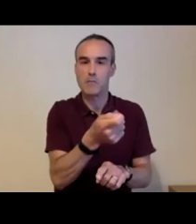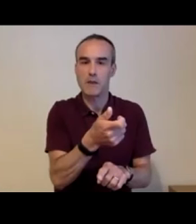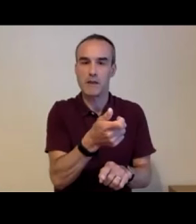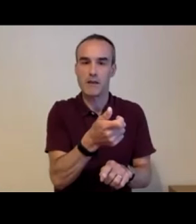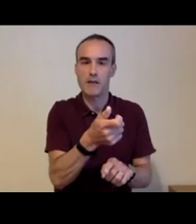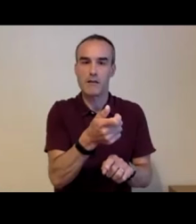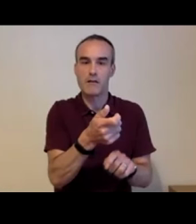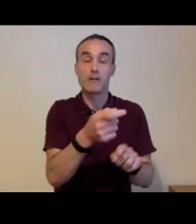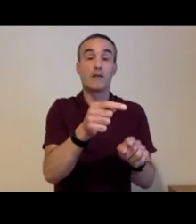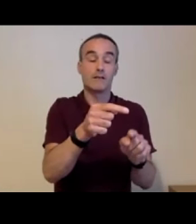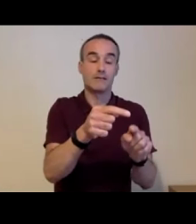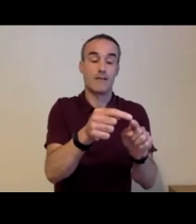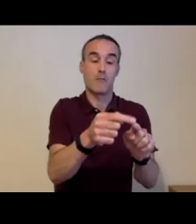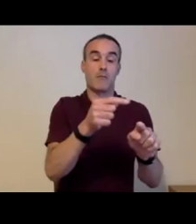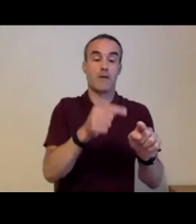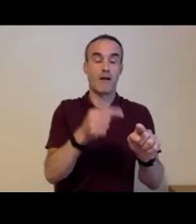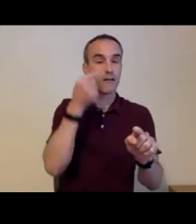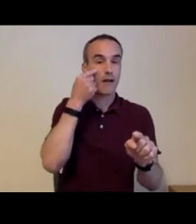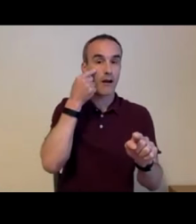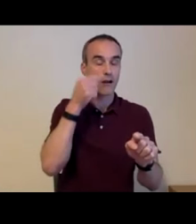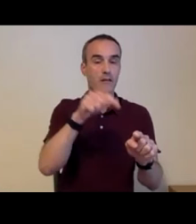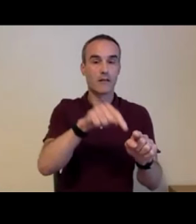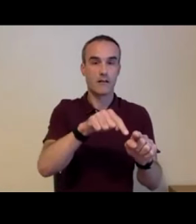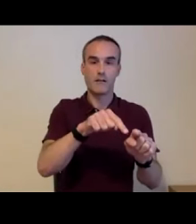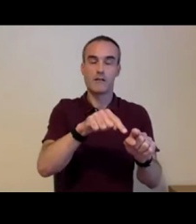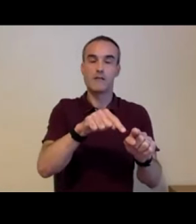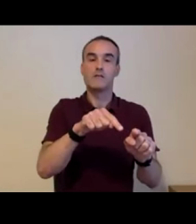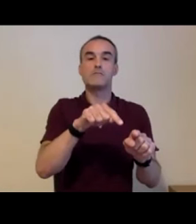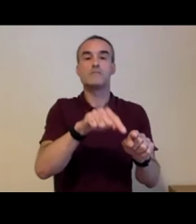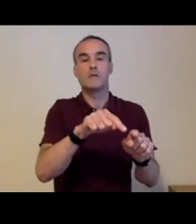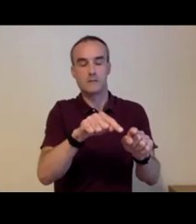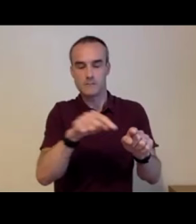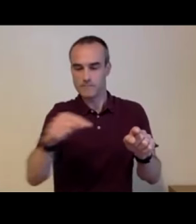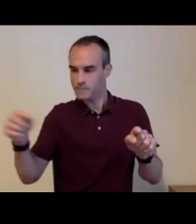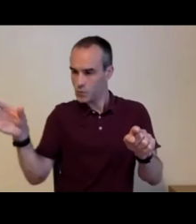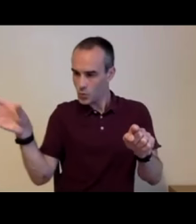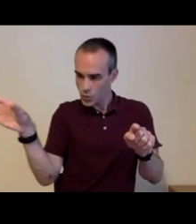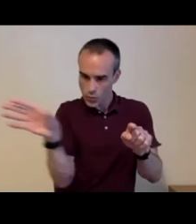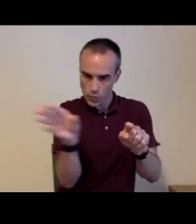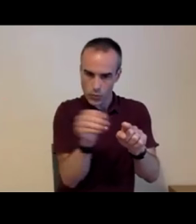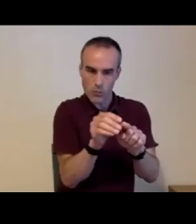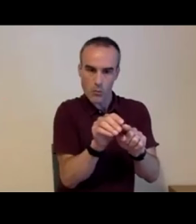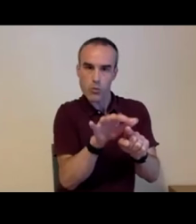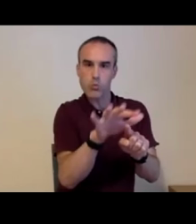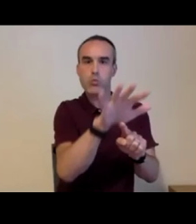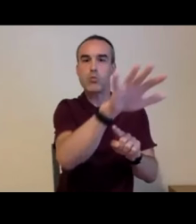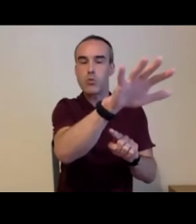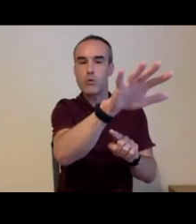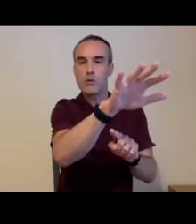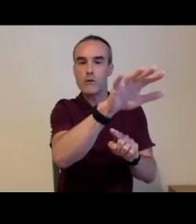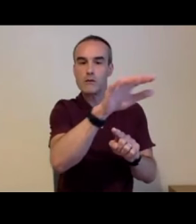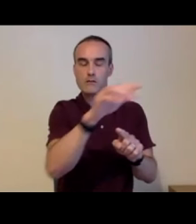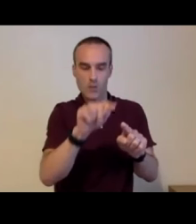pupil. And the cochlea is the transducer of the auditory system. Set inside the snail